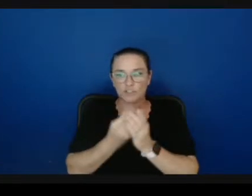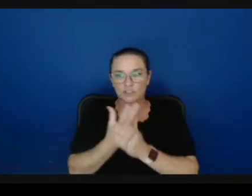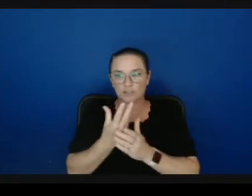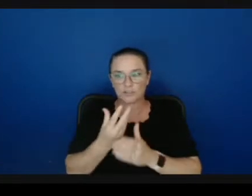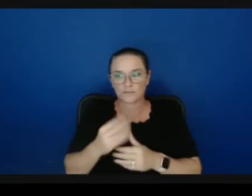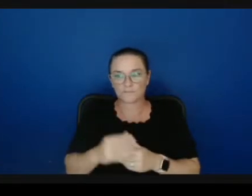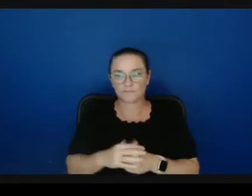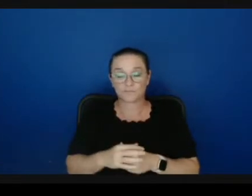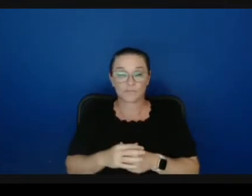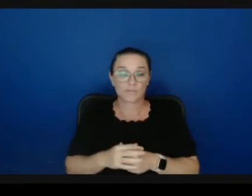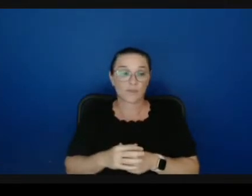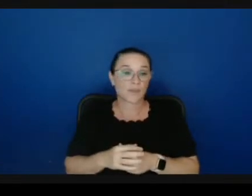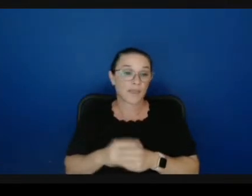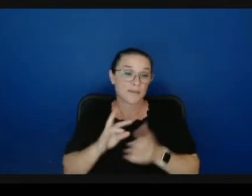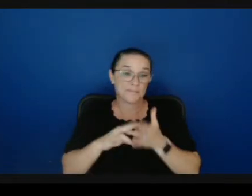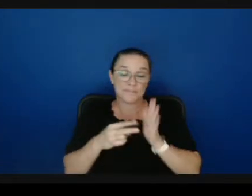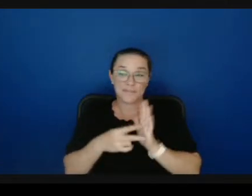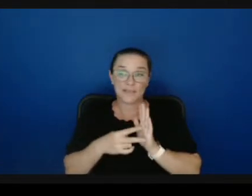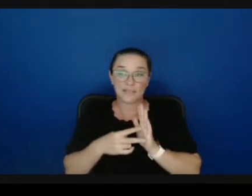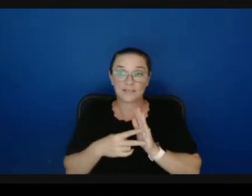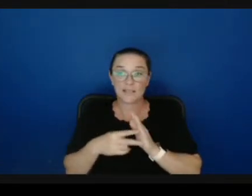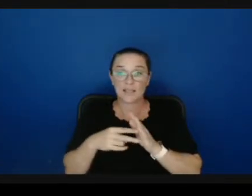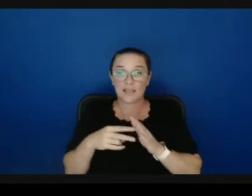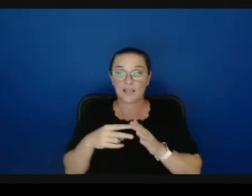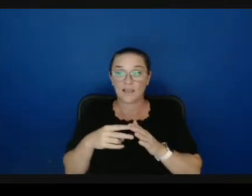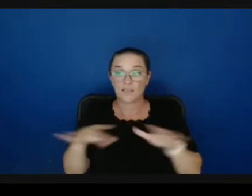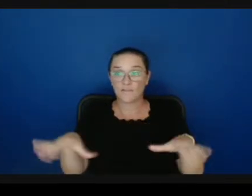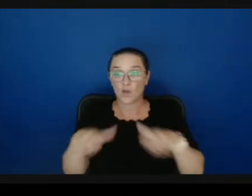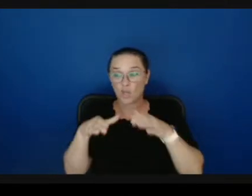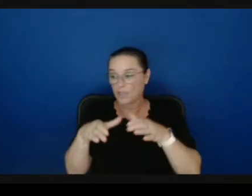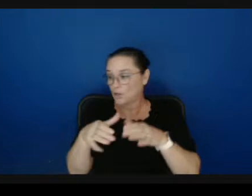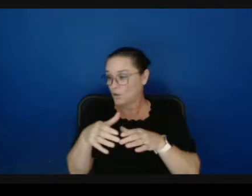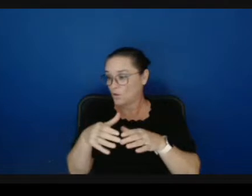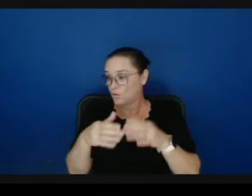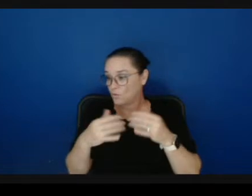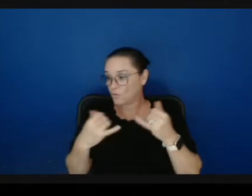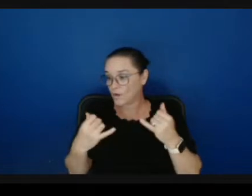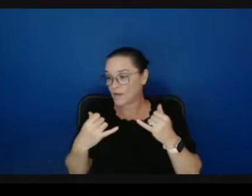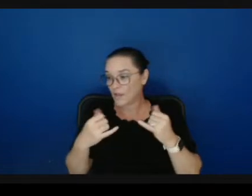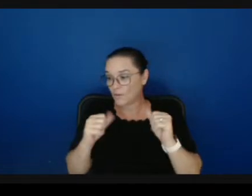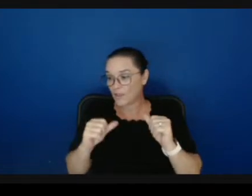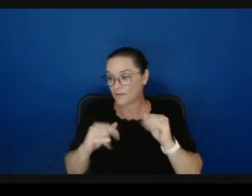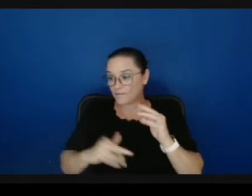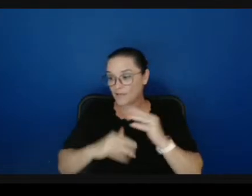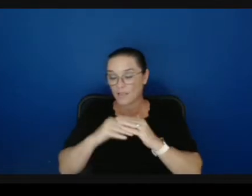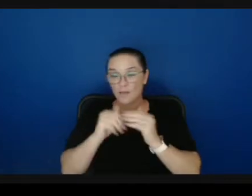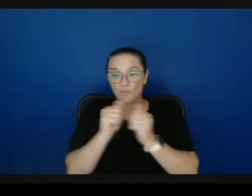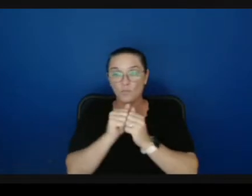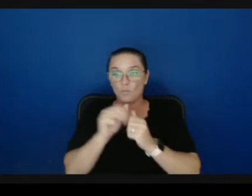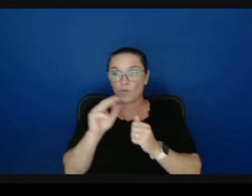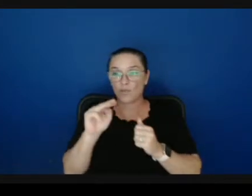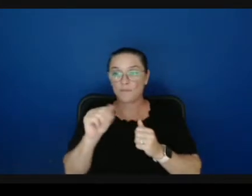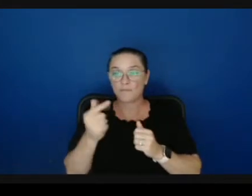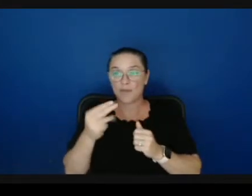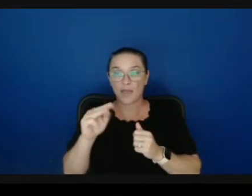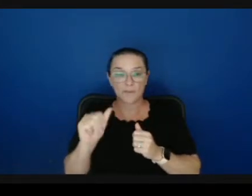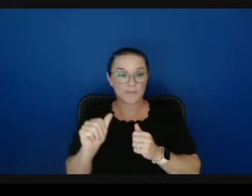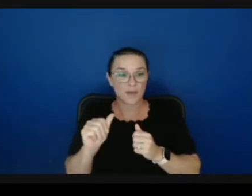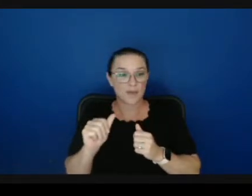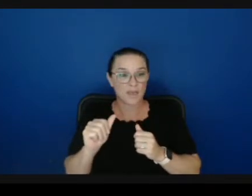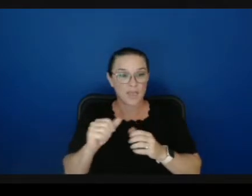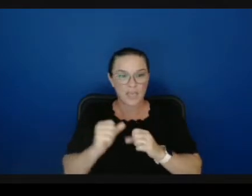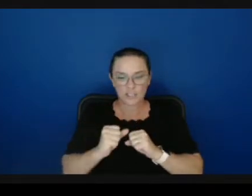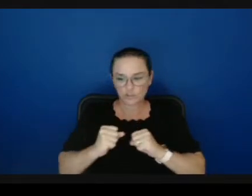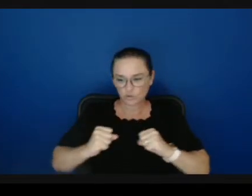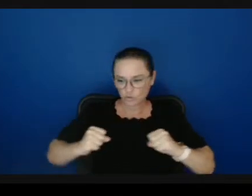Which just goes to show that the volcano is in a state where it really can fill with magma, and it's doing more movement and adjustment underground through stretching and